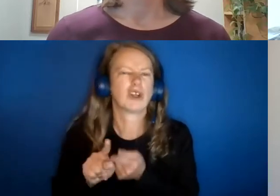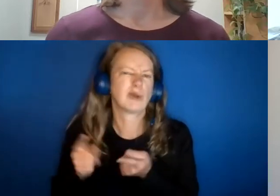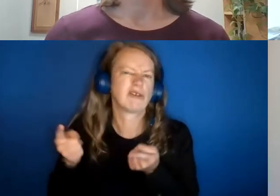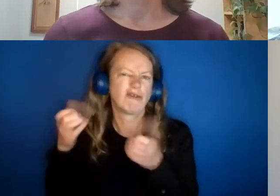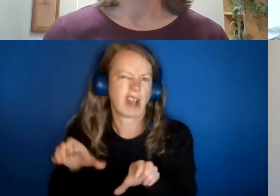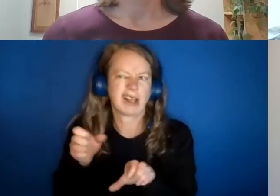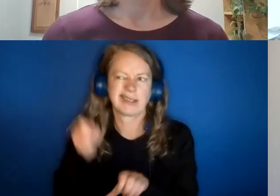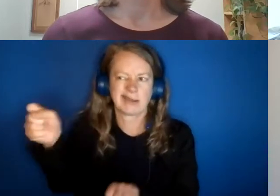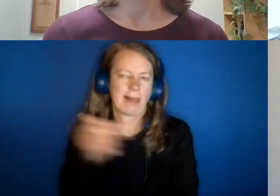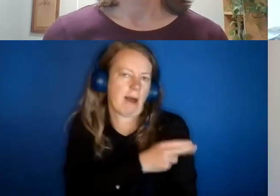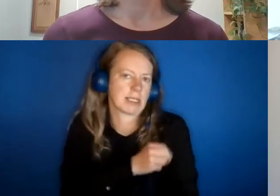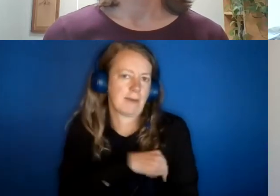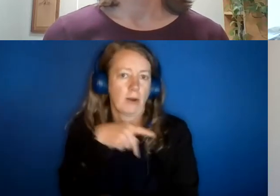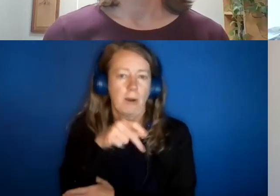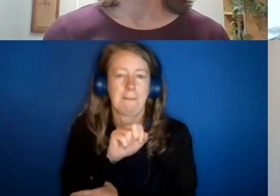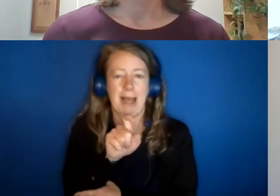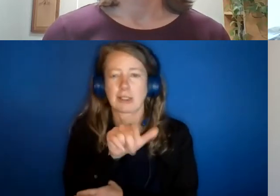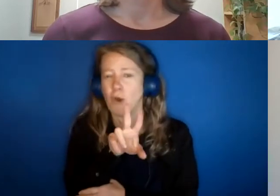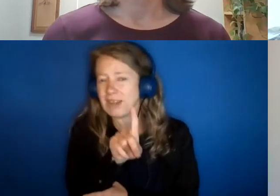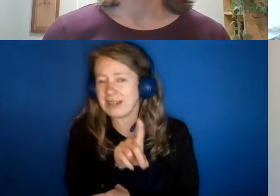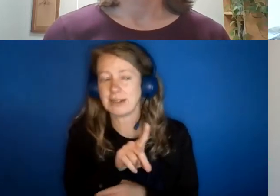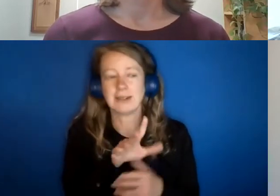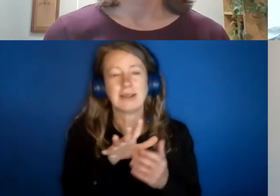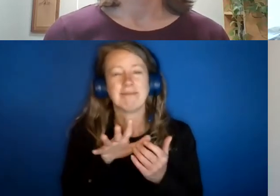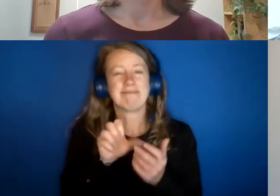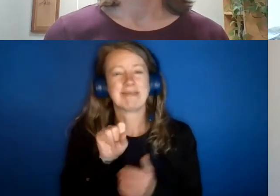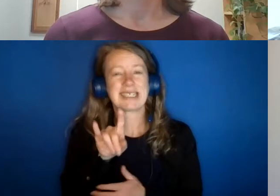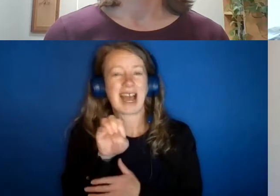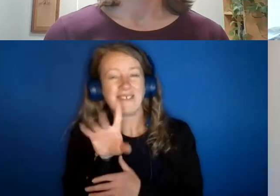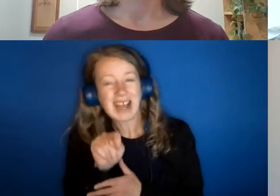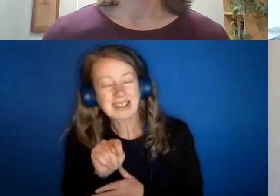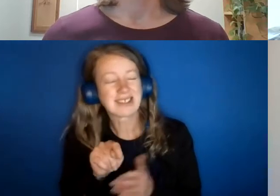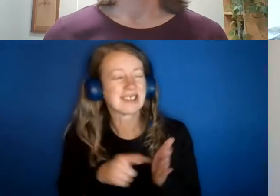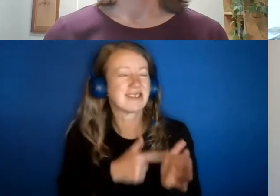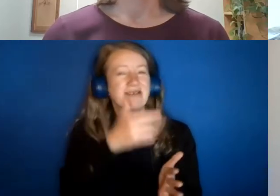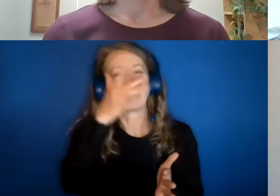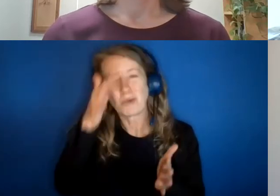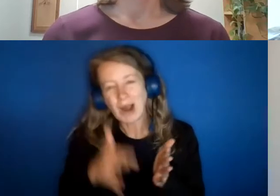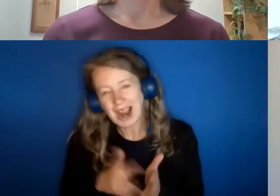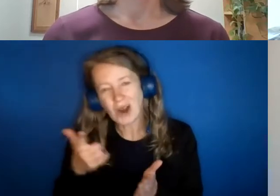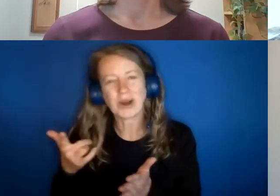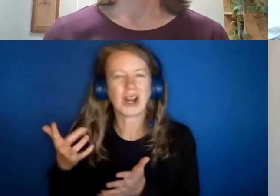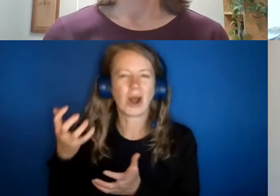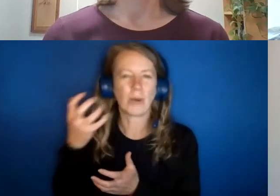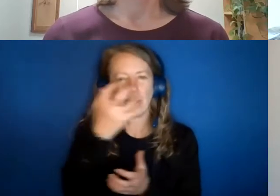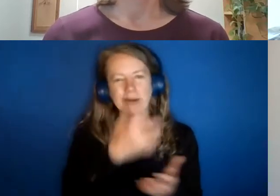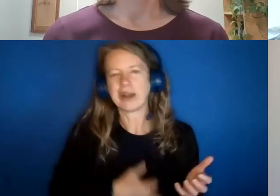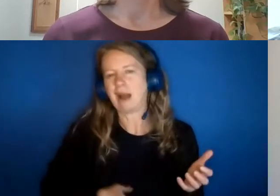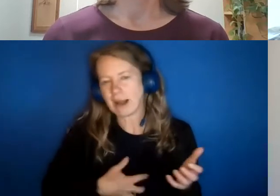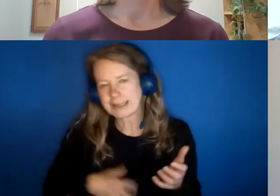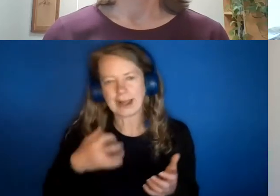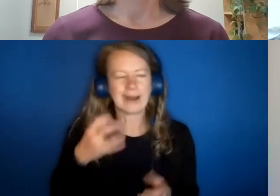rare as well to have side effects, diarrhea, nausea, dizziness. Those are the ones that have been reported, but very little of